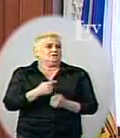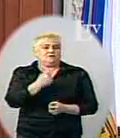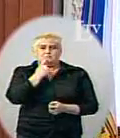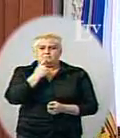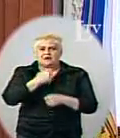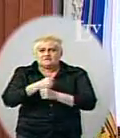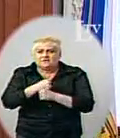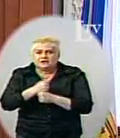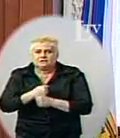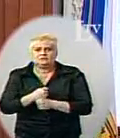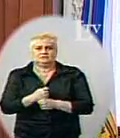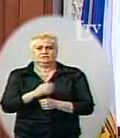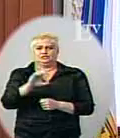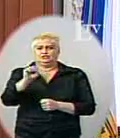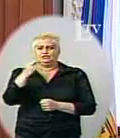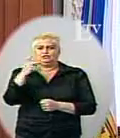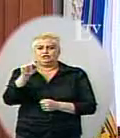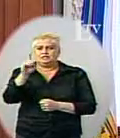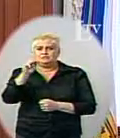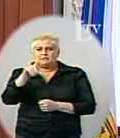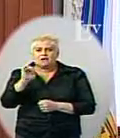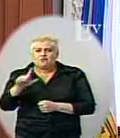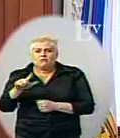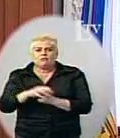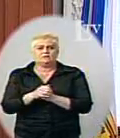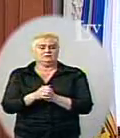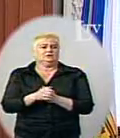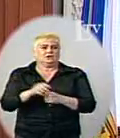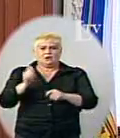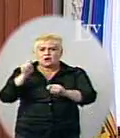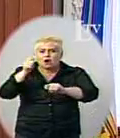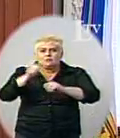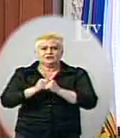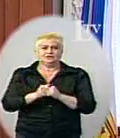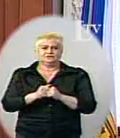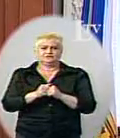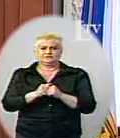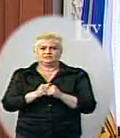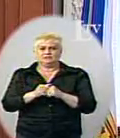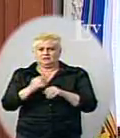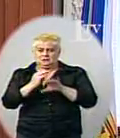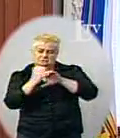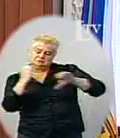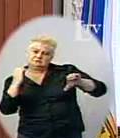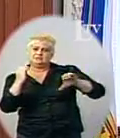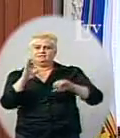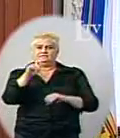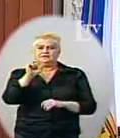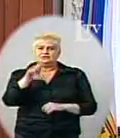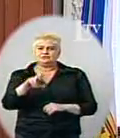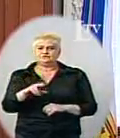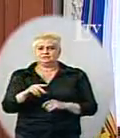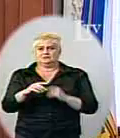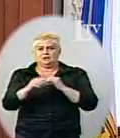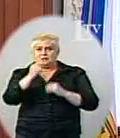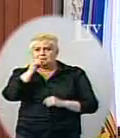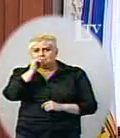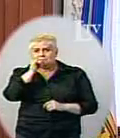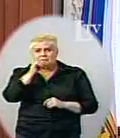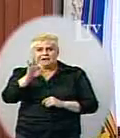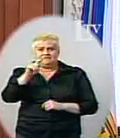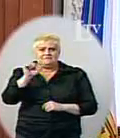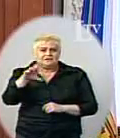metal workers, welders, carpenters, steam fitters, and pipe fitters, and millwrights will be